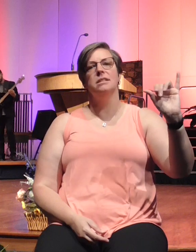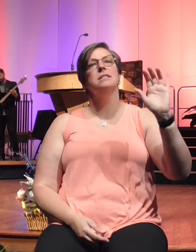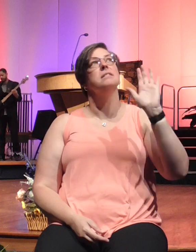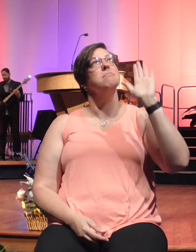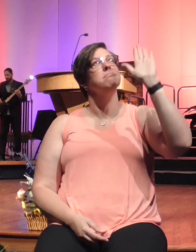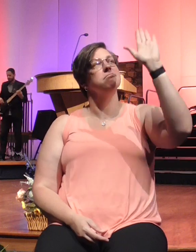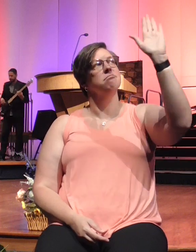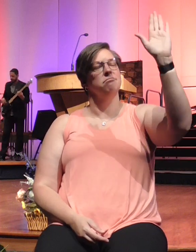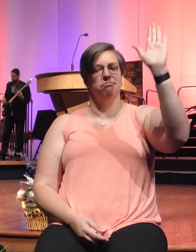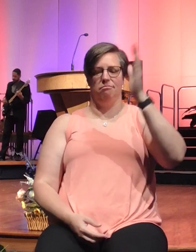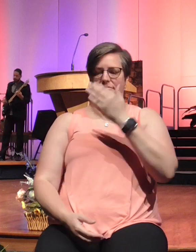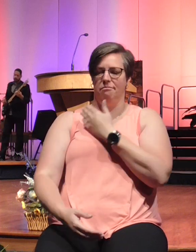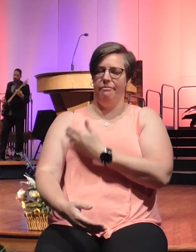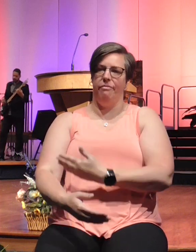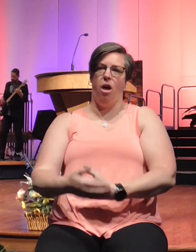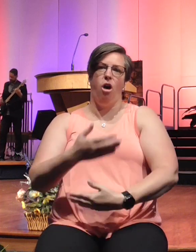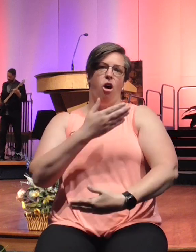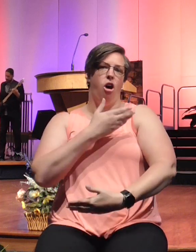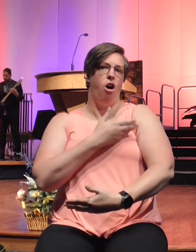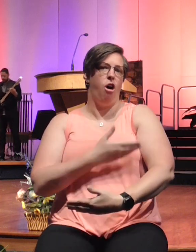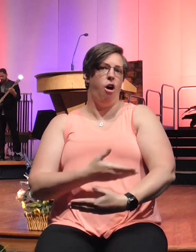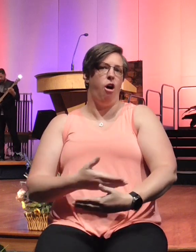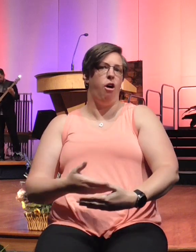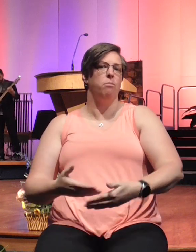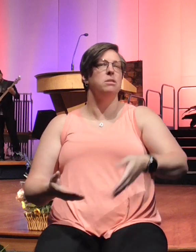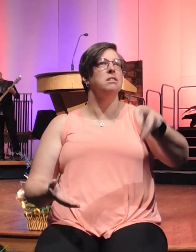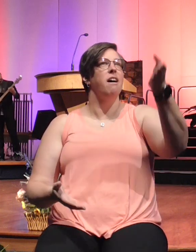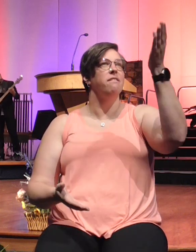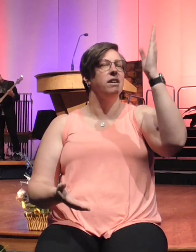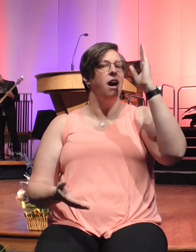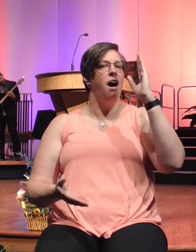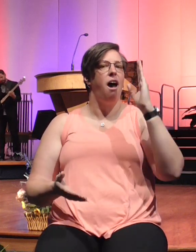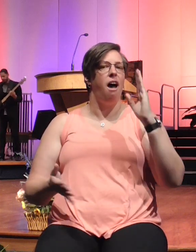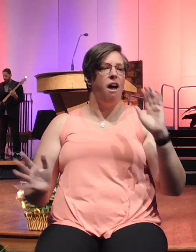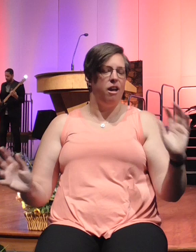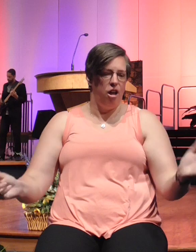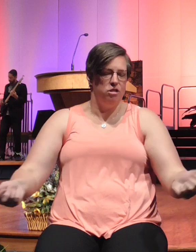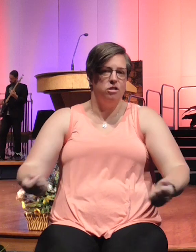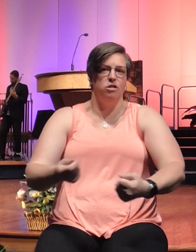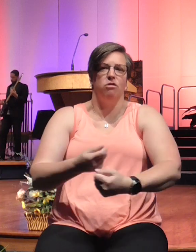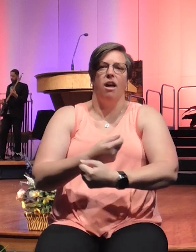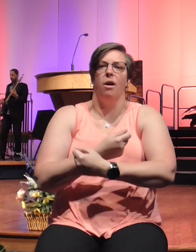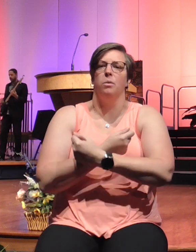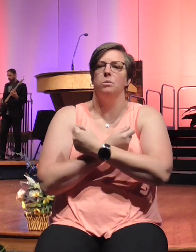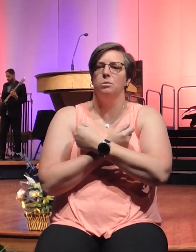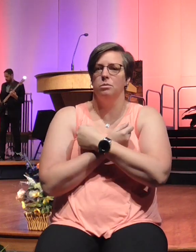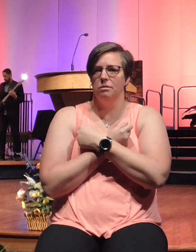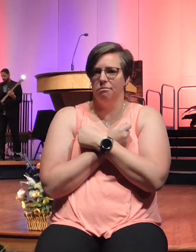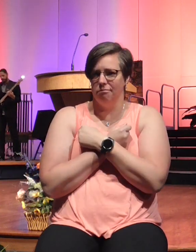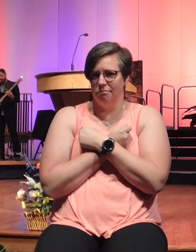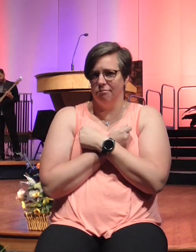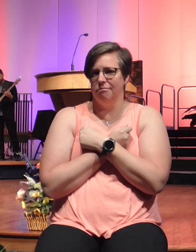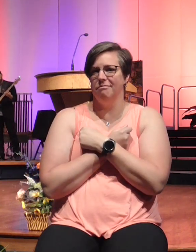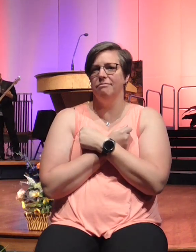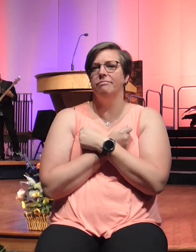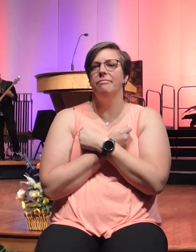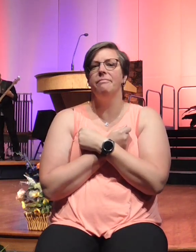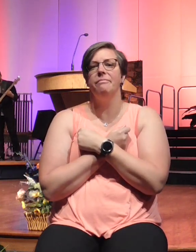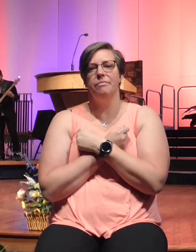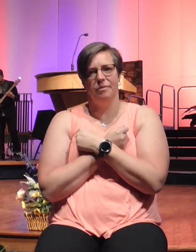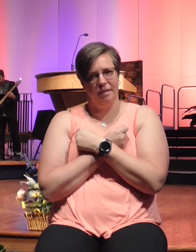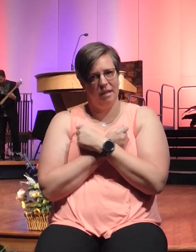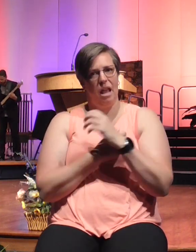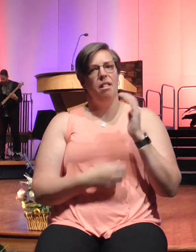for the arms of God surround us.